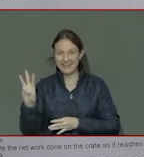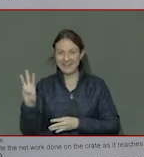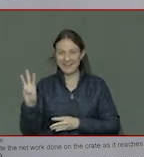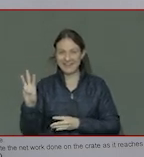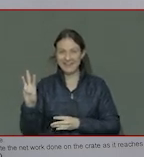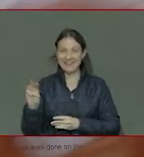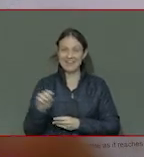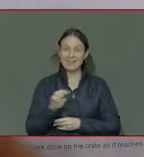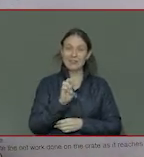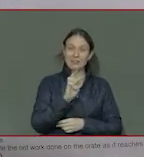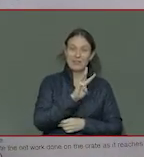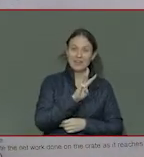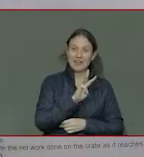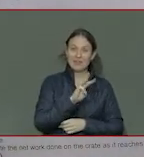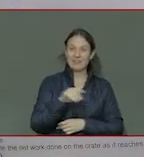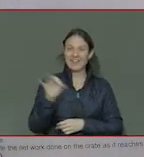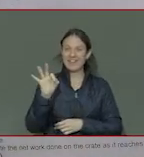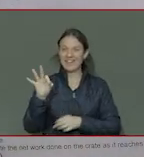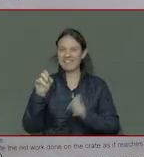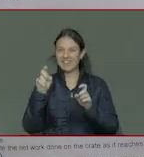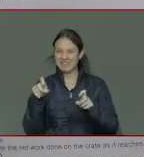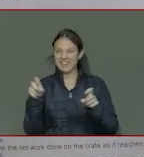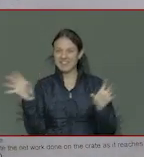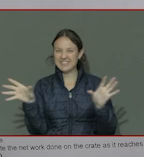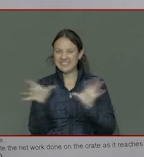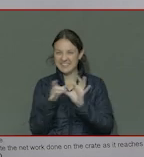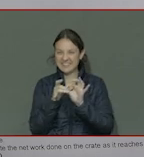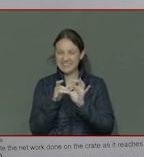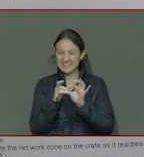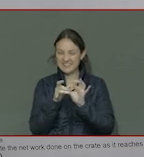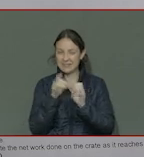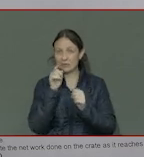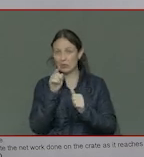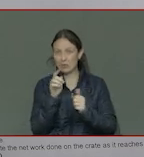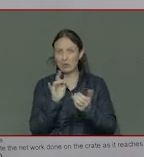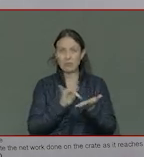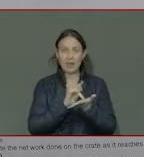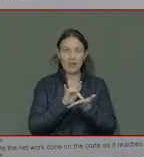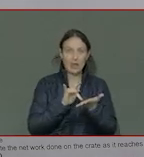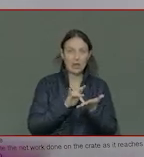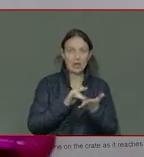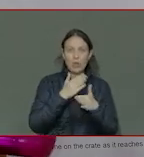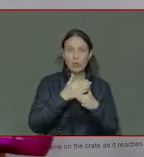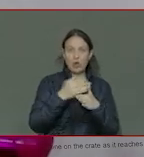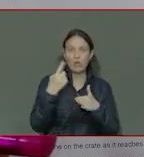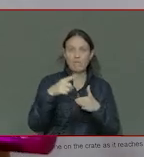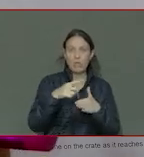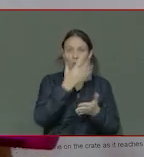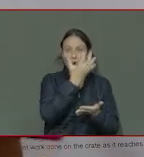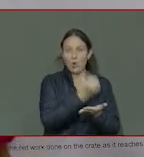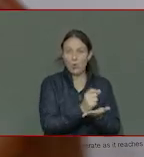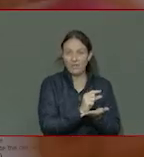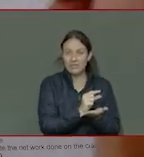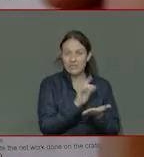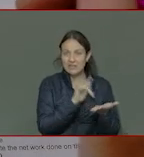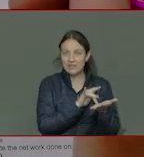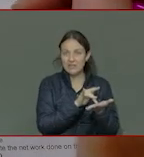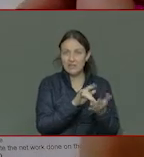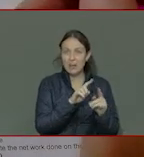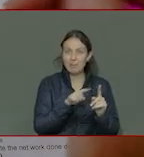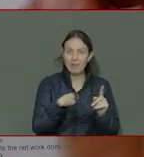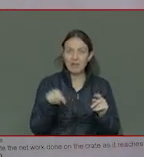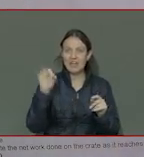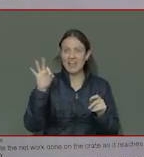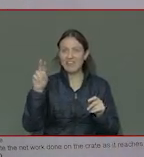F must fit each other. So you can't calculate work for gravity, but use F